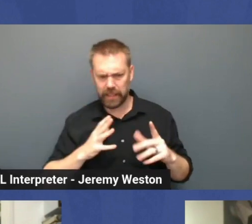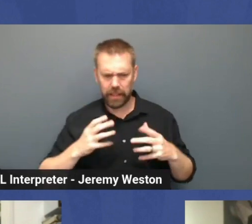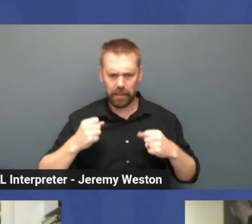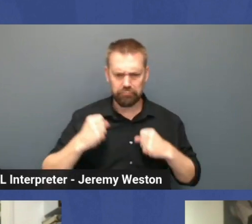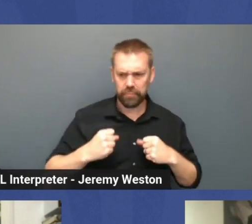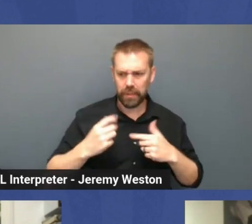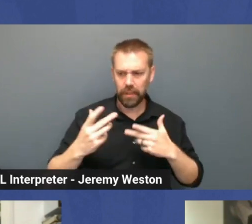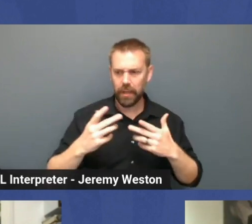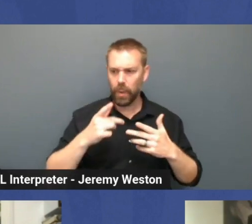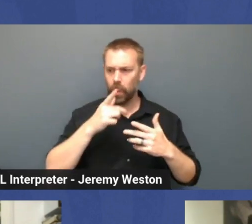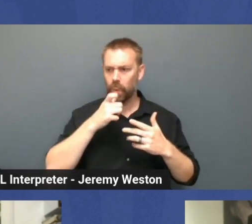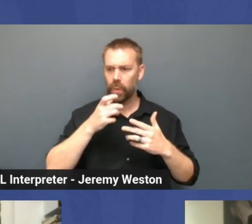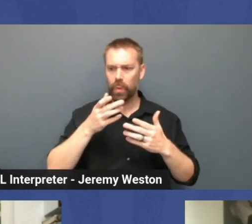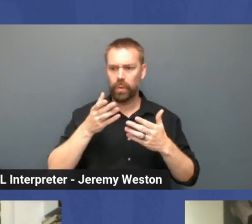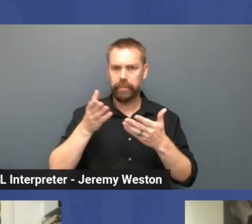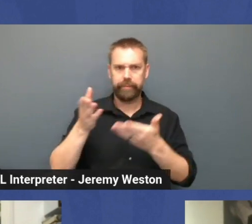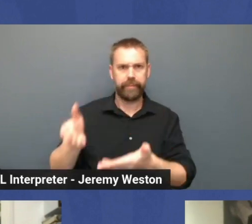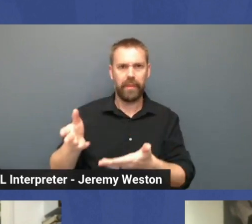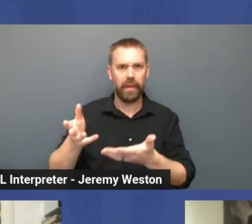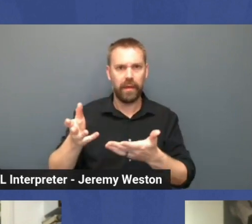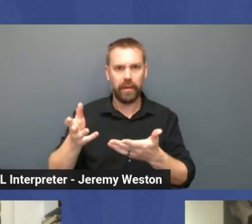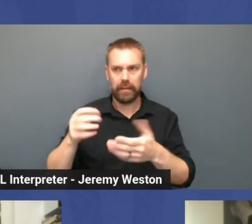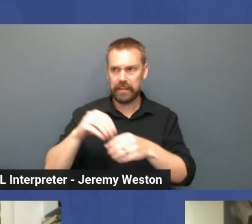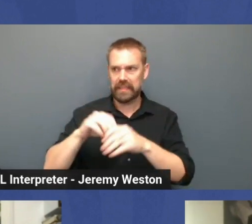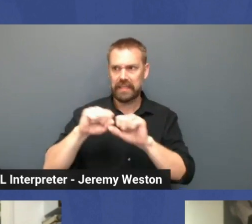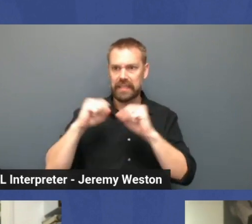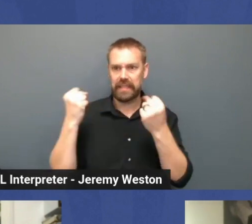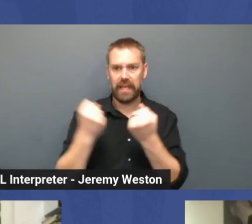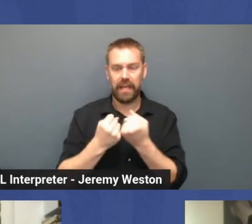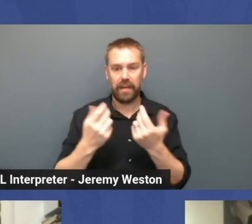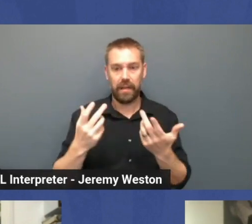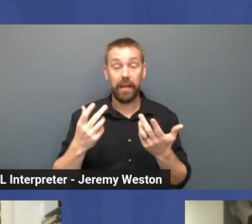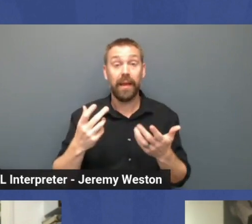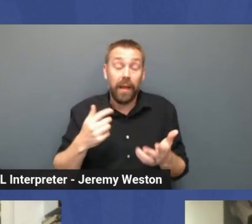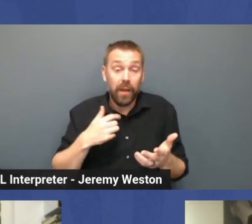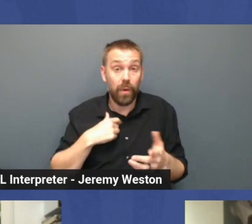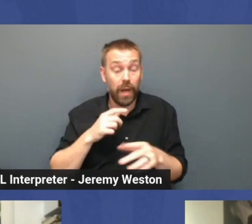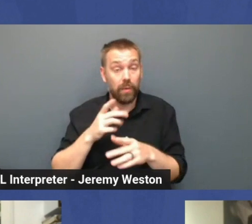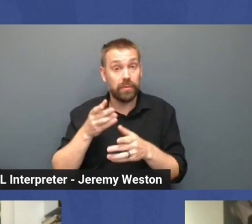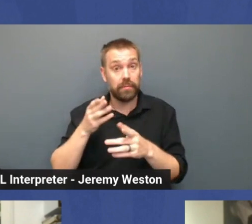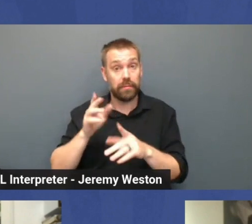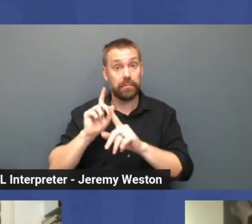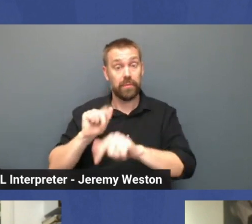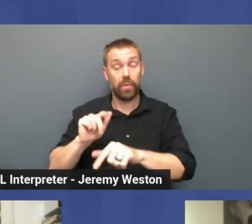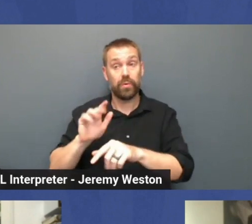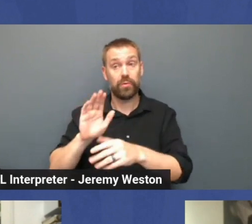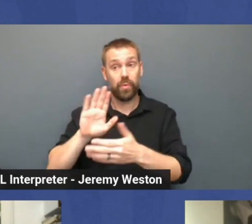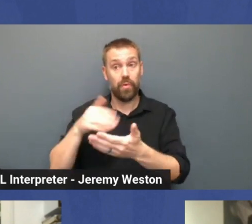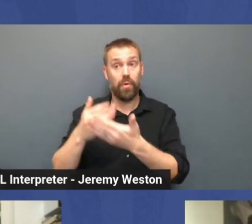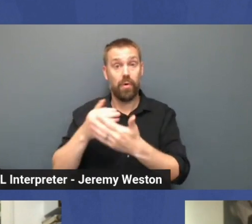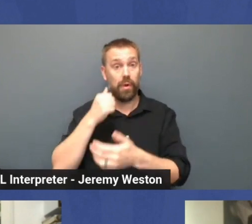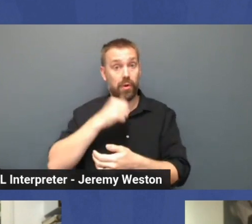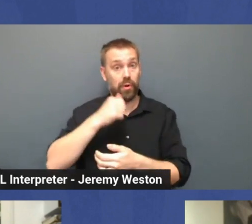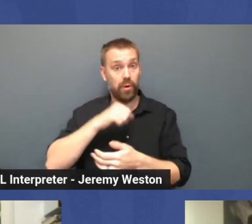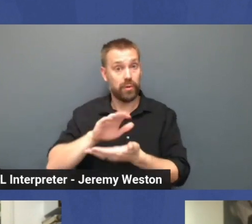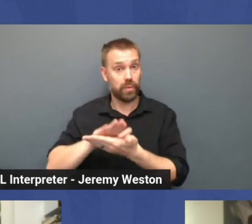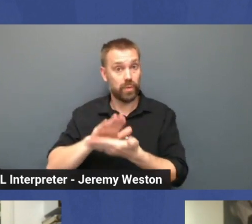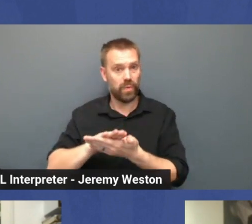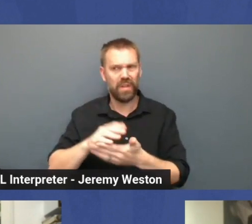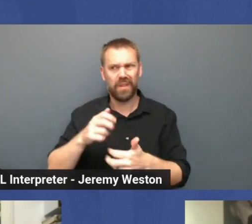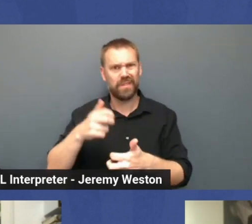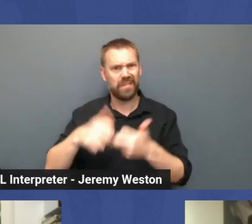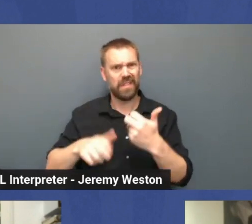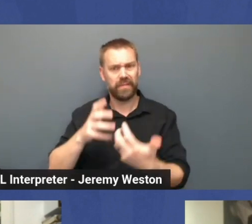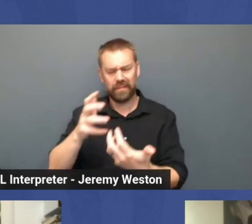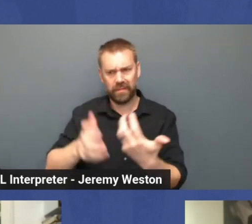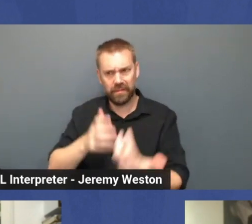society. And I felt like being at an all-girls institution, it was very hard to find my place. I felt like because